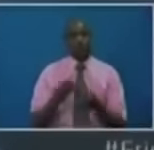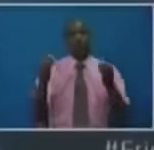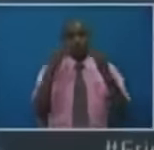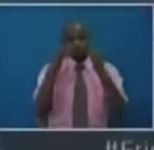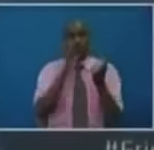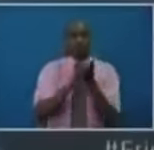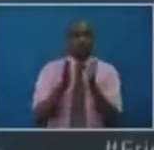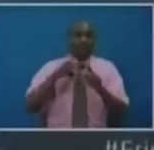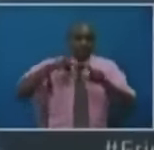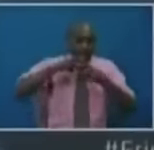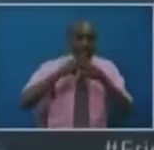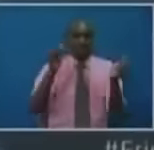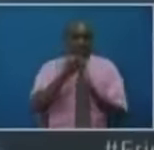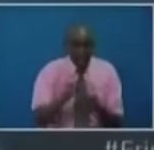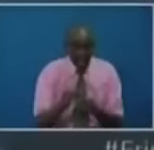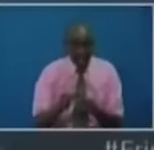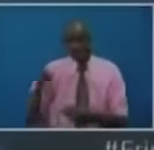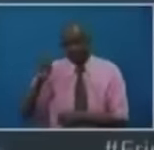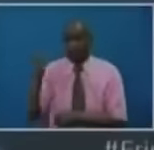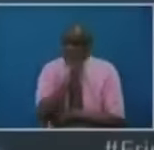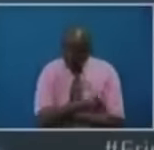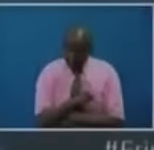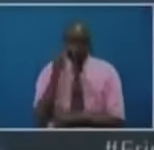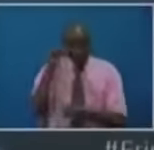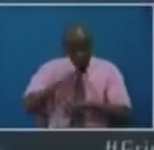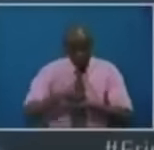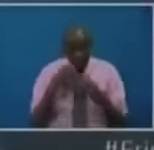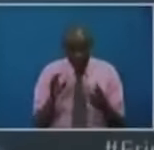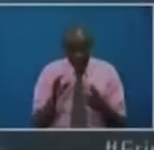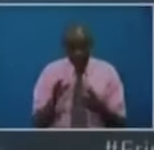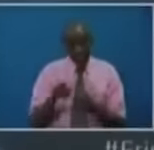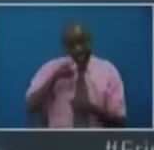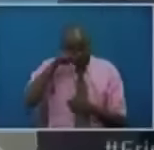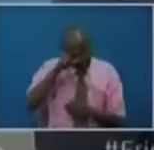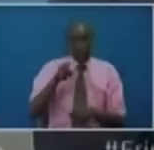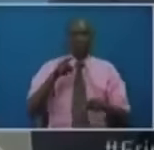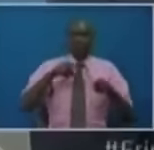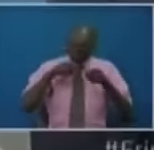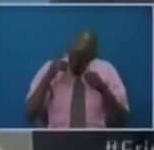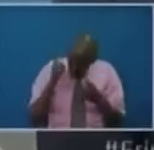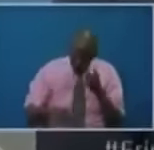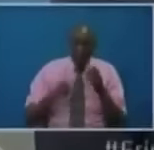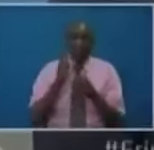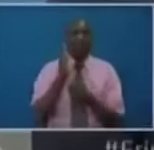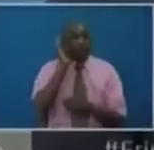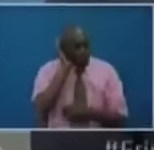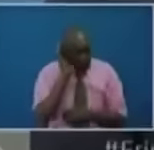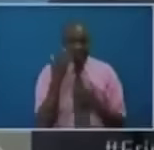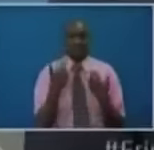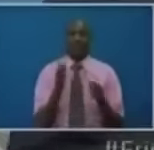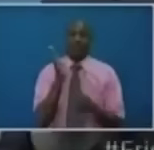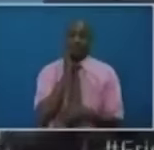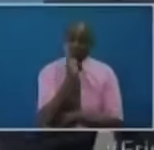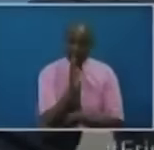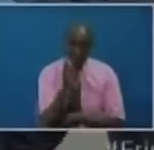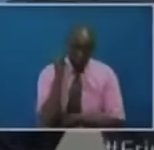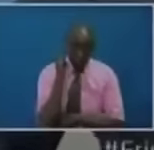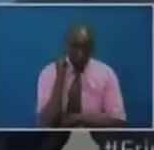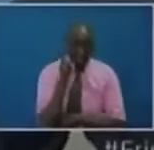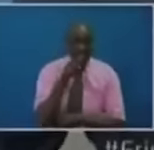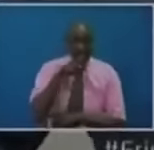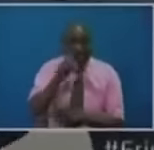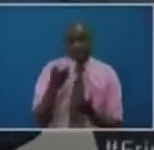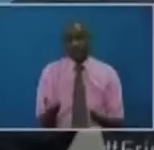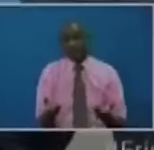be a mechanic. And then Jugush finished school. He do exactly like what the mother taught him. Mm-hmm. He does not